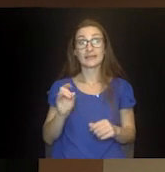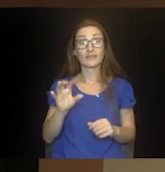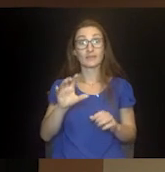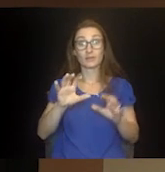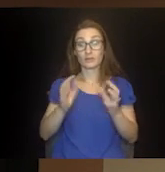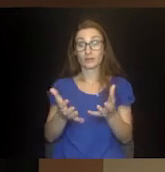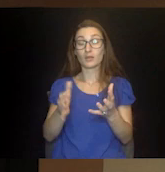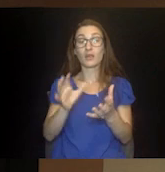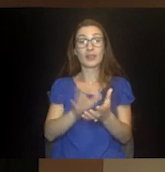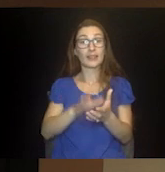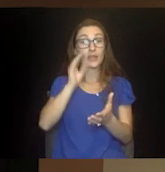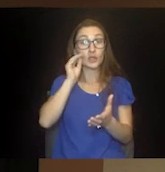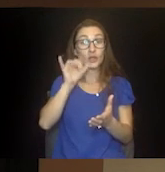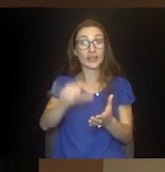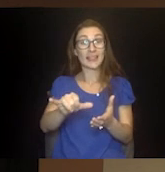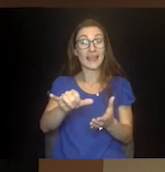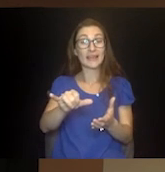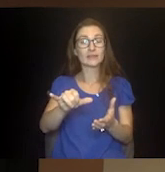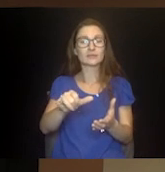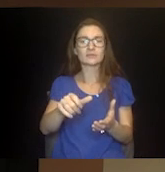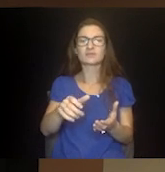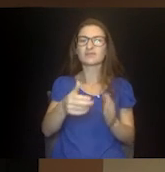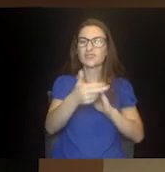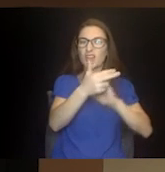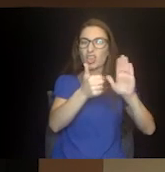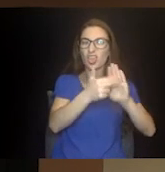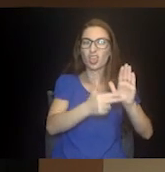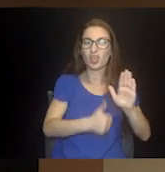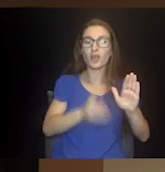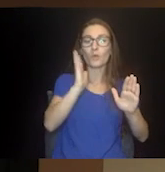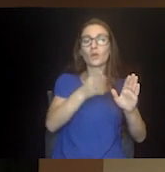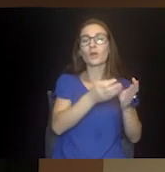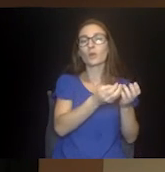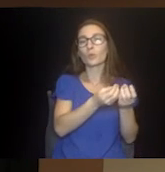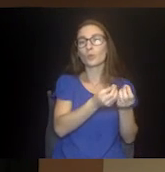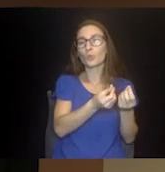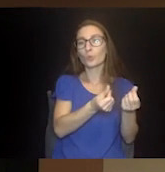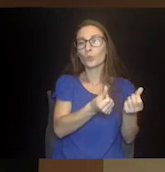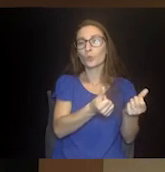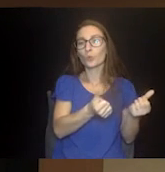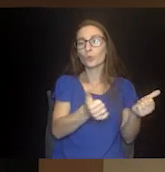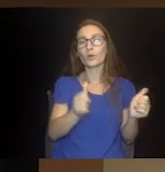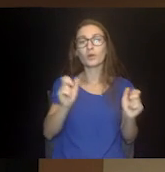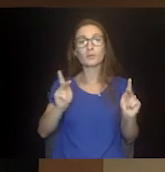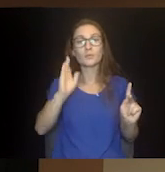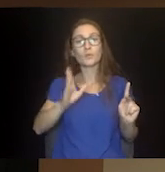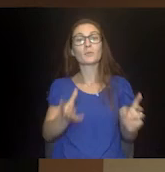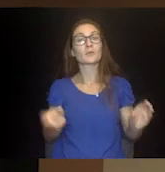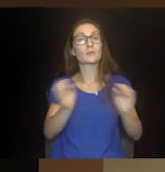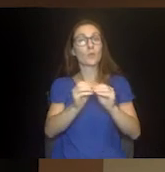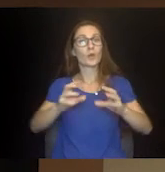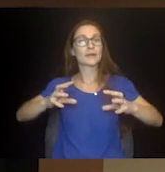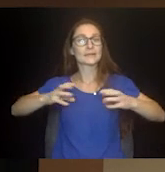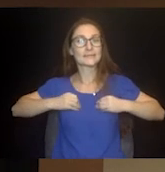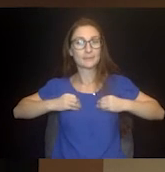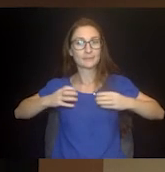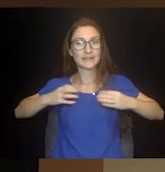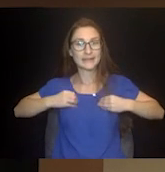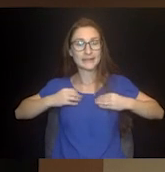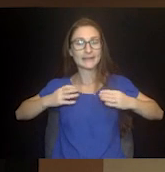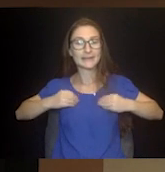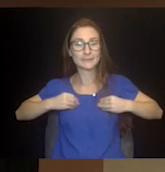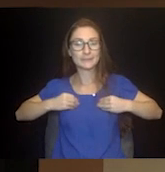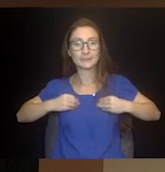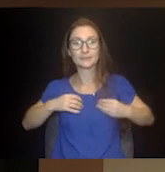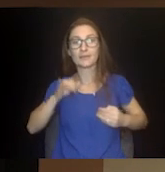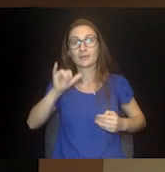of kids learned those things, I think those stereotypes would slowly fade away and people would be